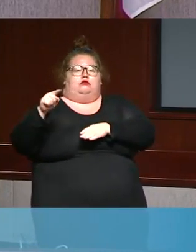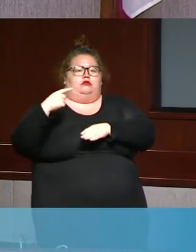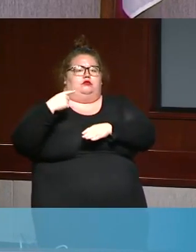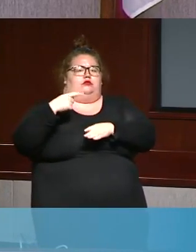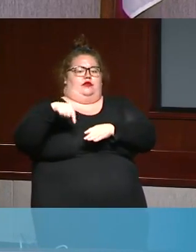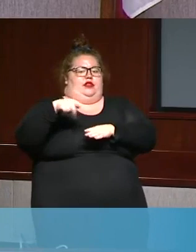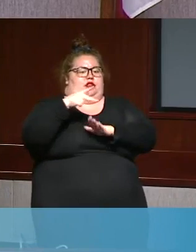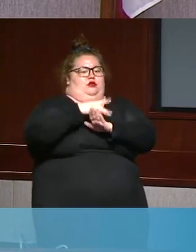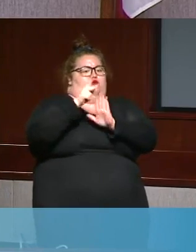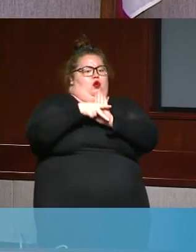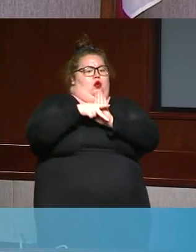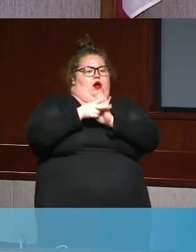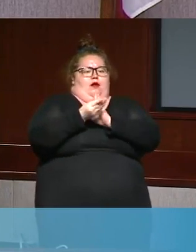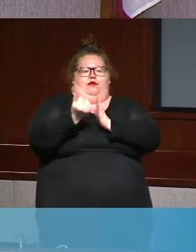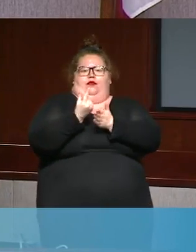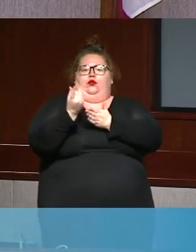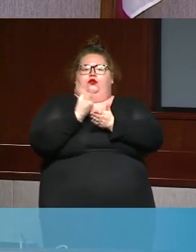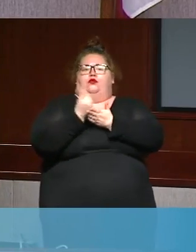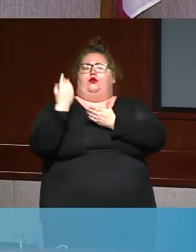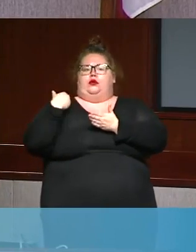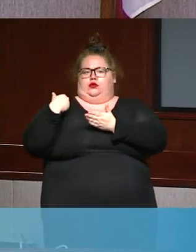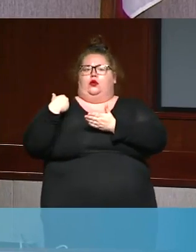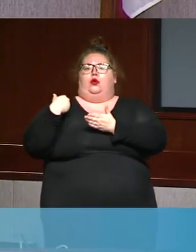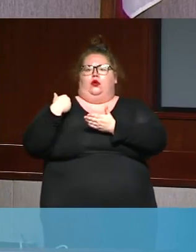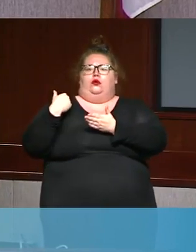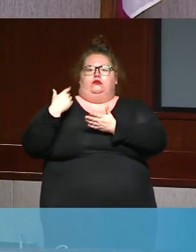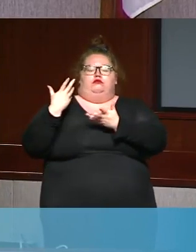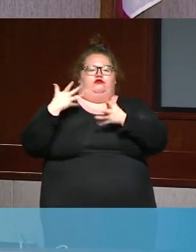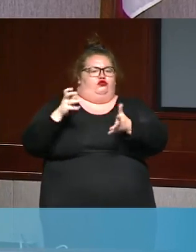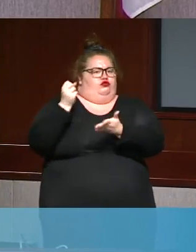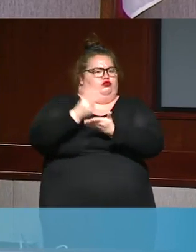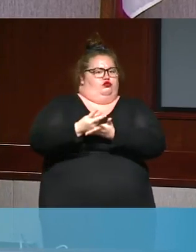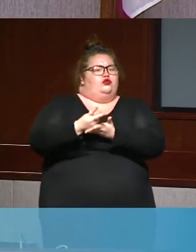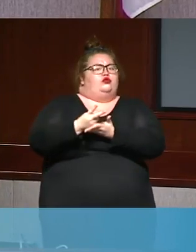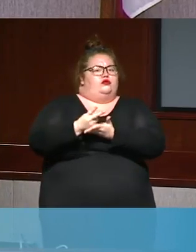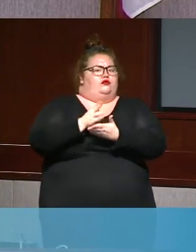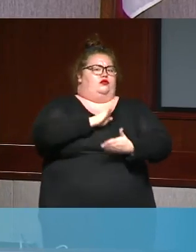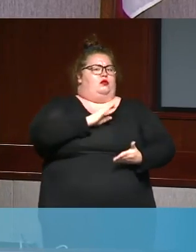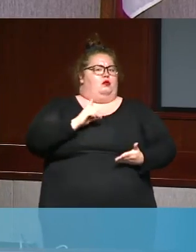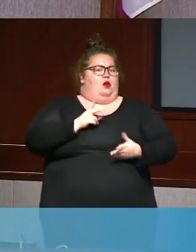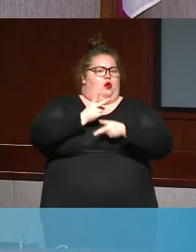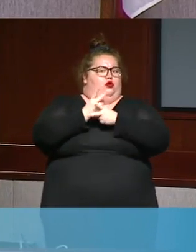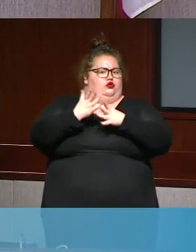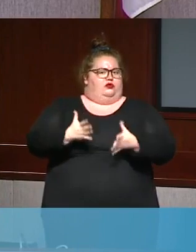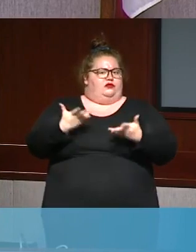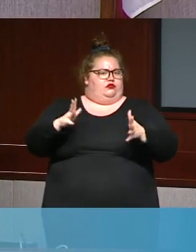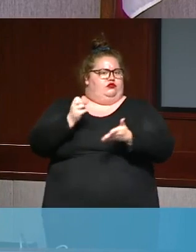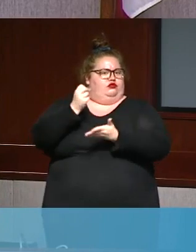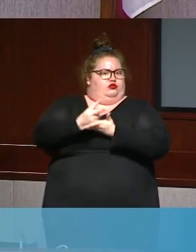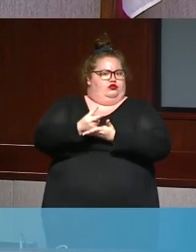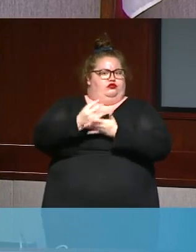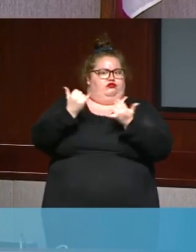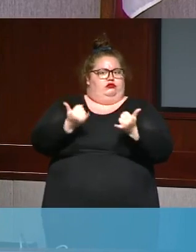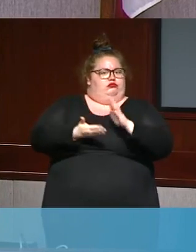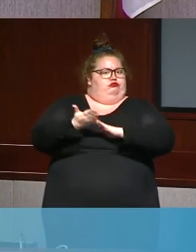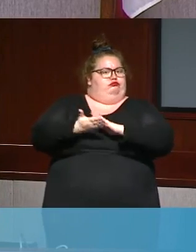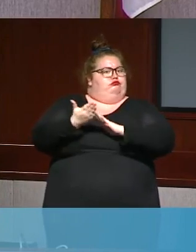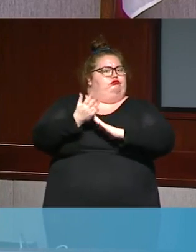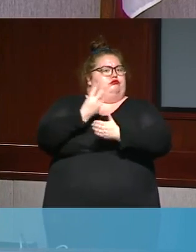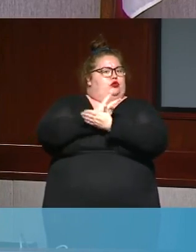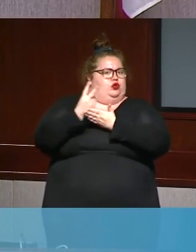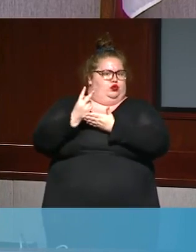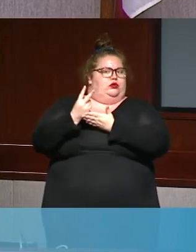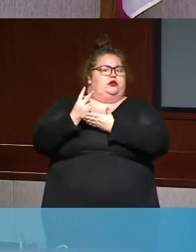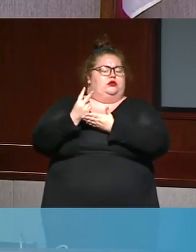program was adopted a couple of weeks ago by the Board of Supervisors. We've been operating for about 2 weeks now. My